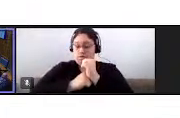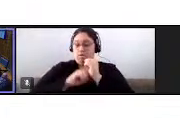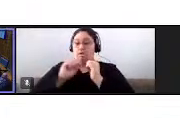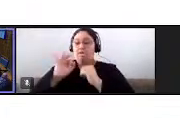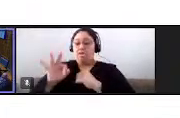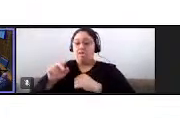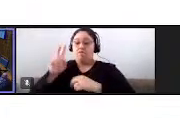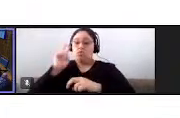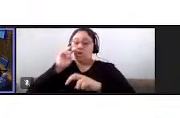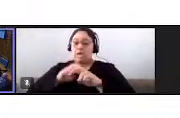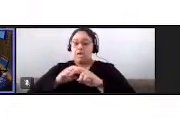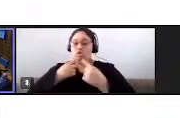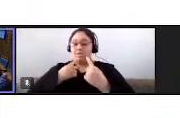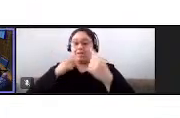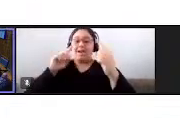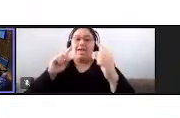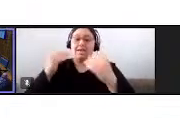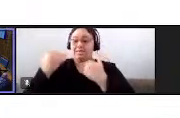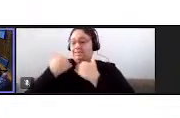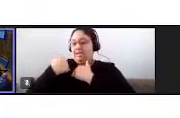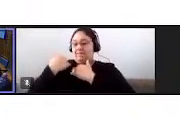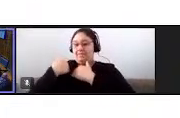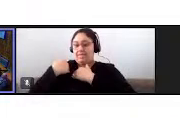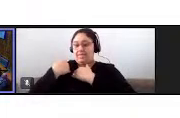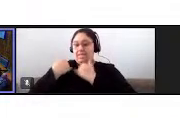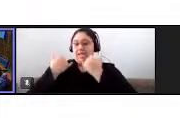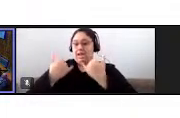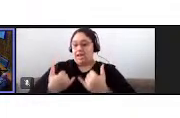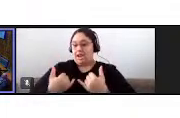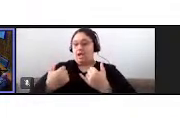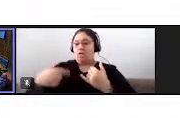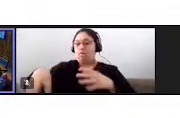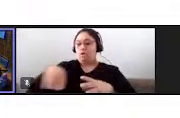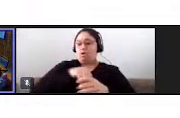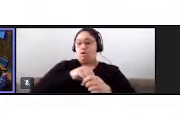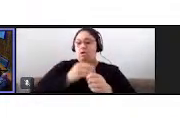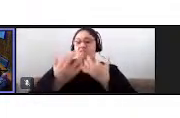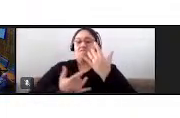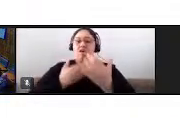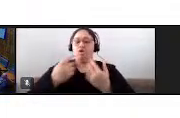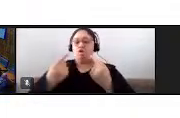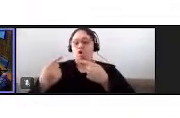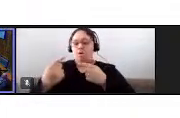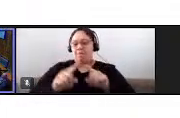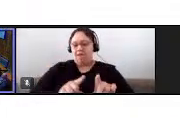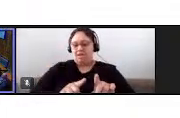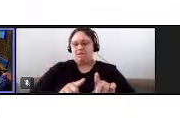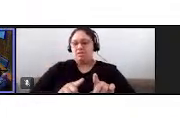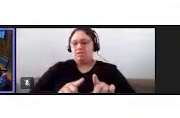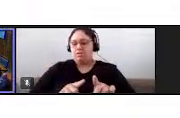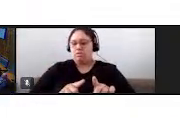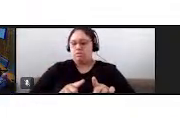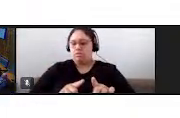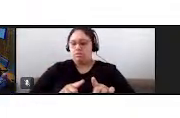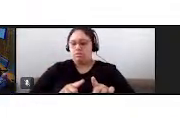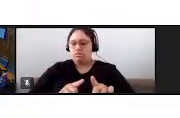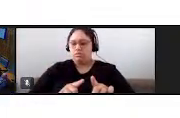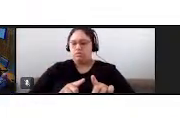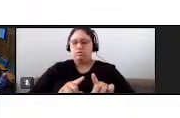if you have to declare the safety when coming to the fire compliance, you declare it safe.